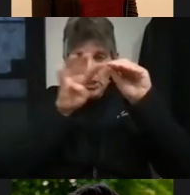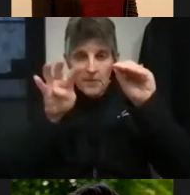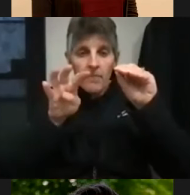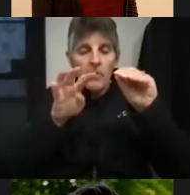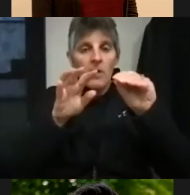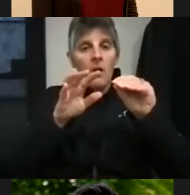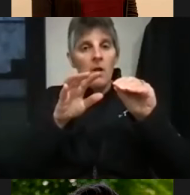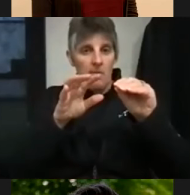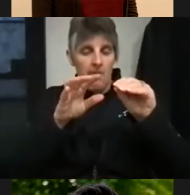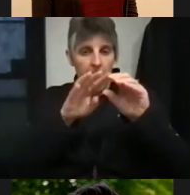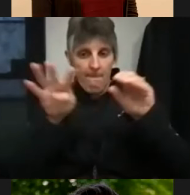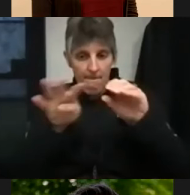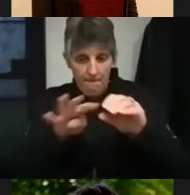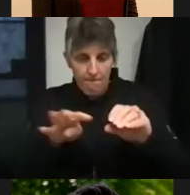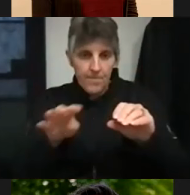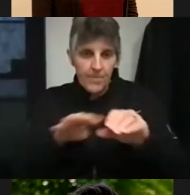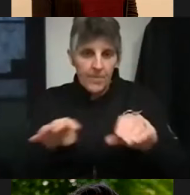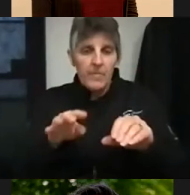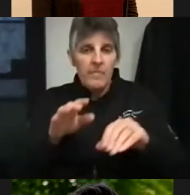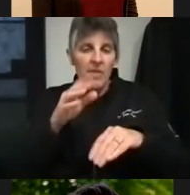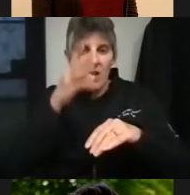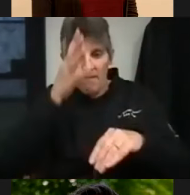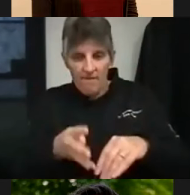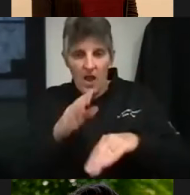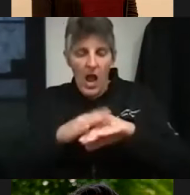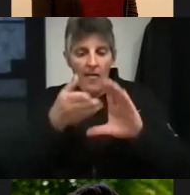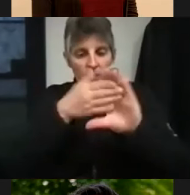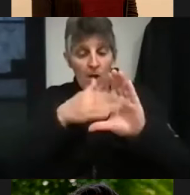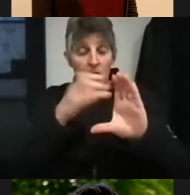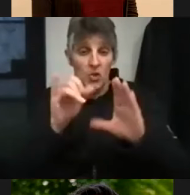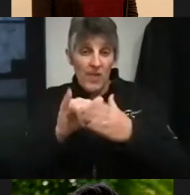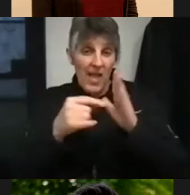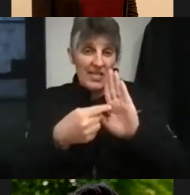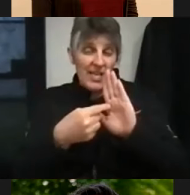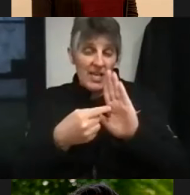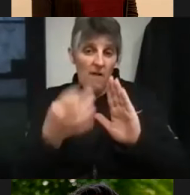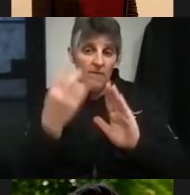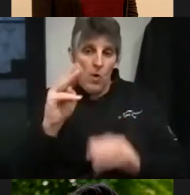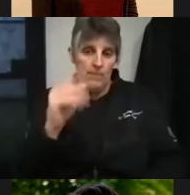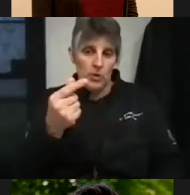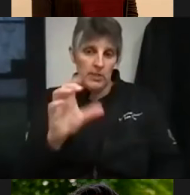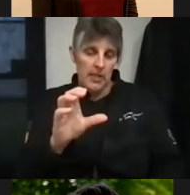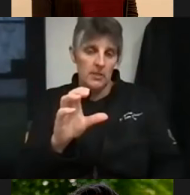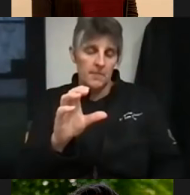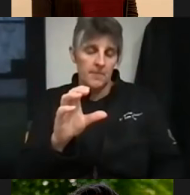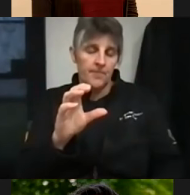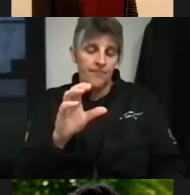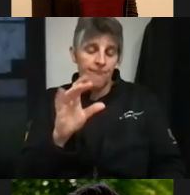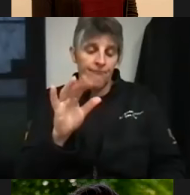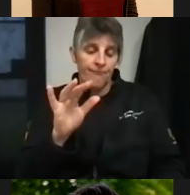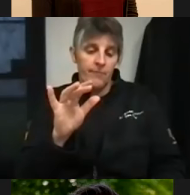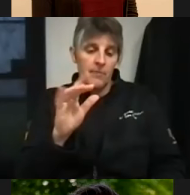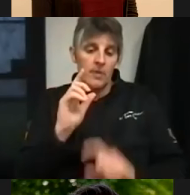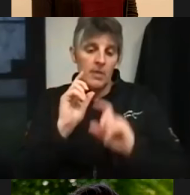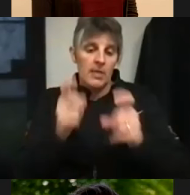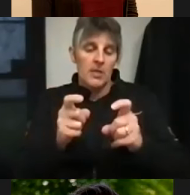lying vertically across the retina. So this is indication of the one mirror glial cells giving rise